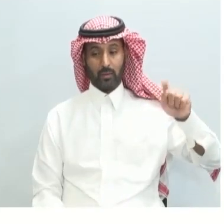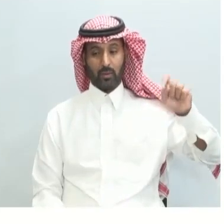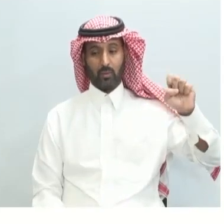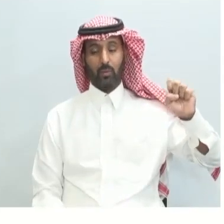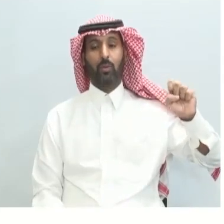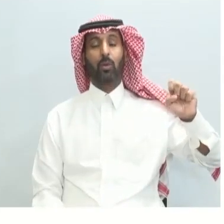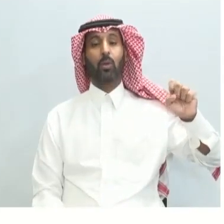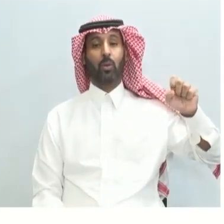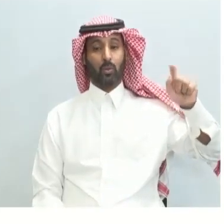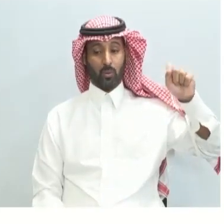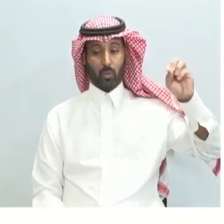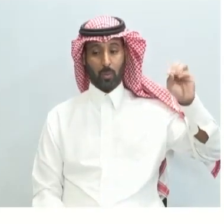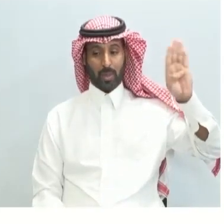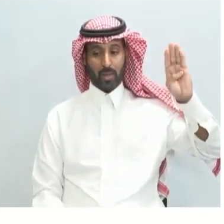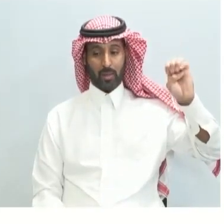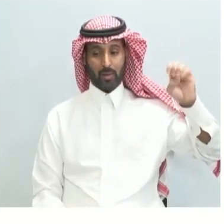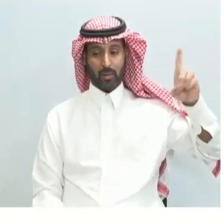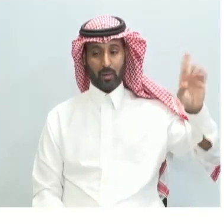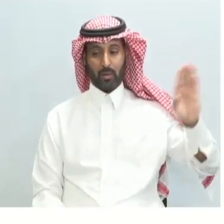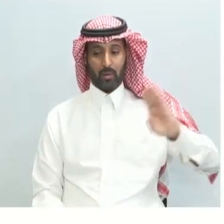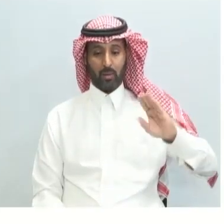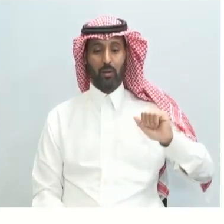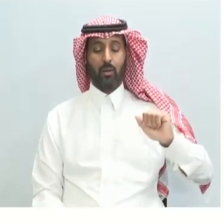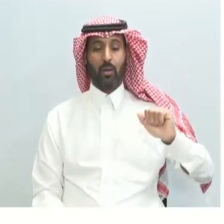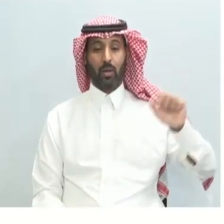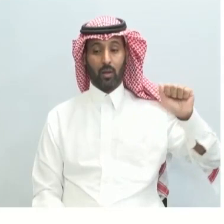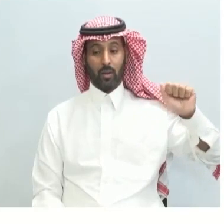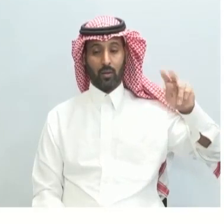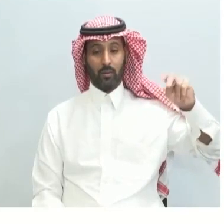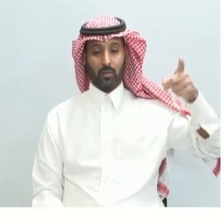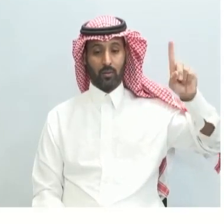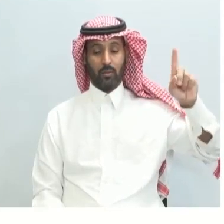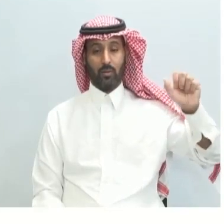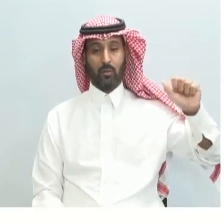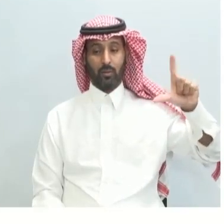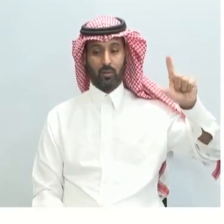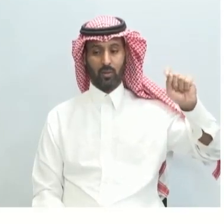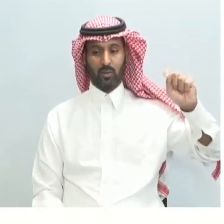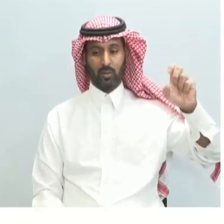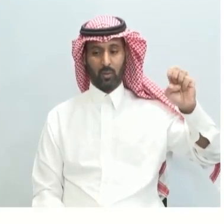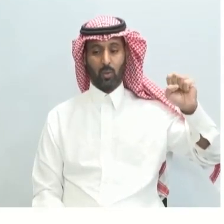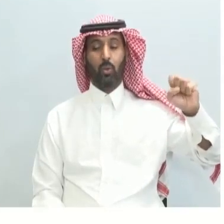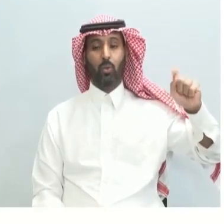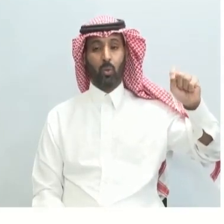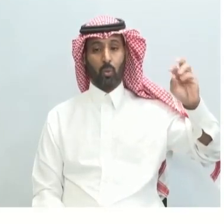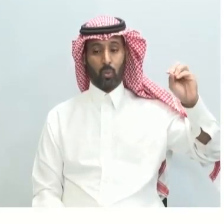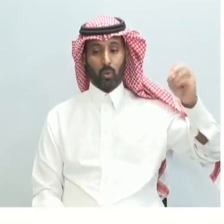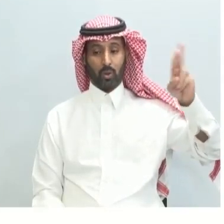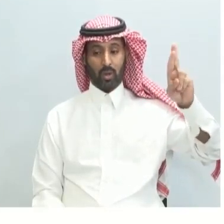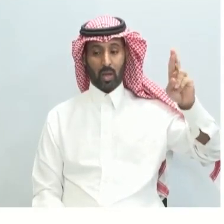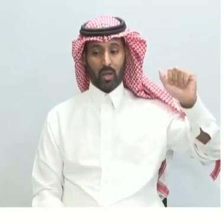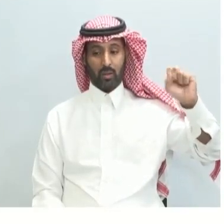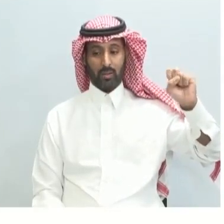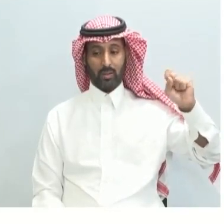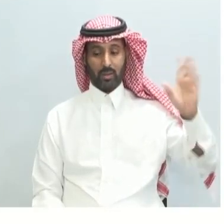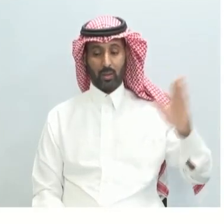Late to bed. Late to bed and late to rise makes